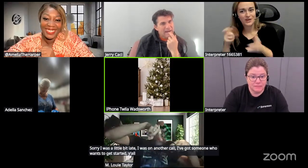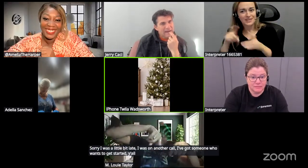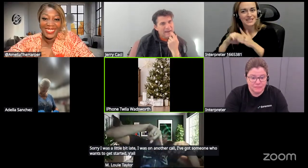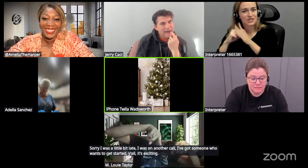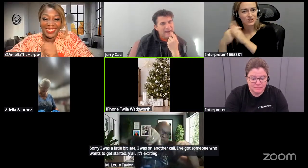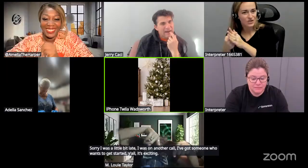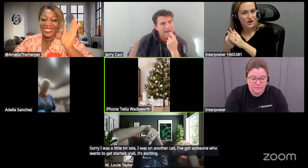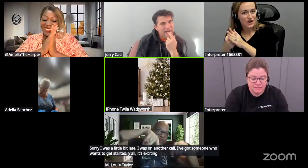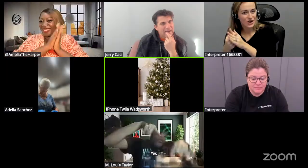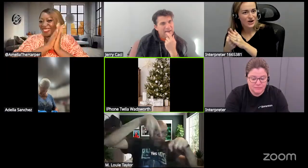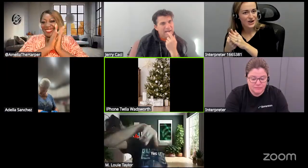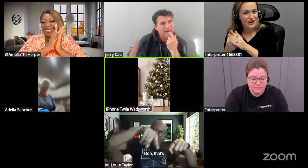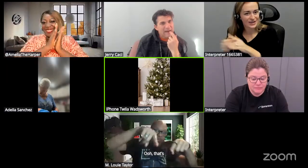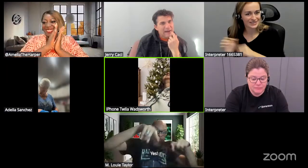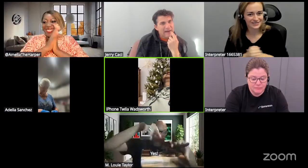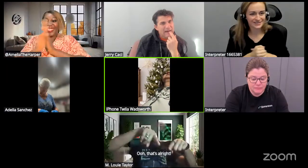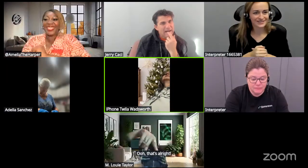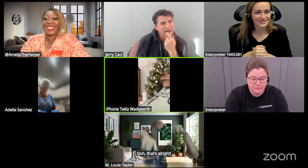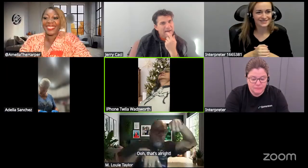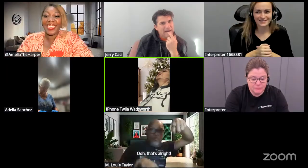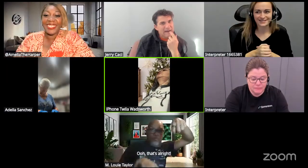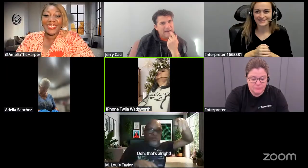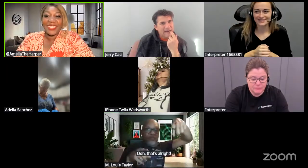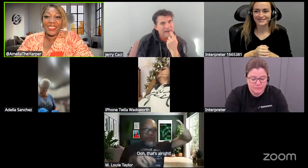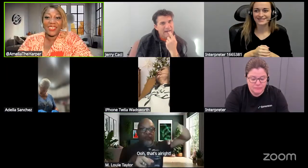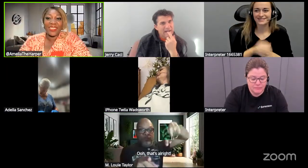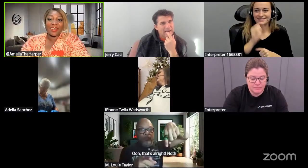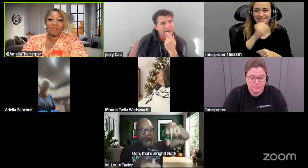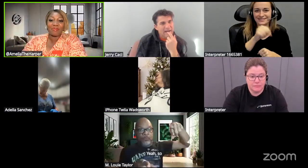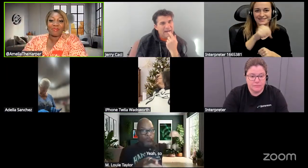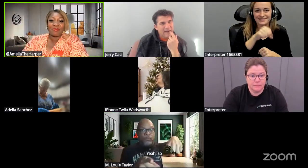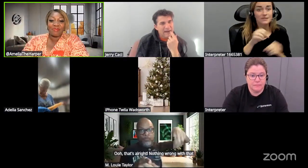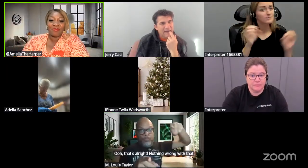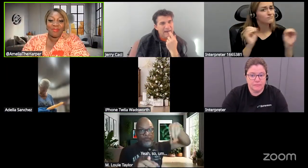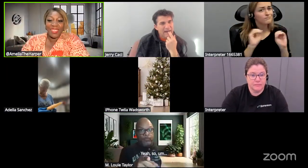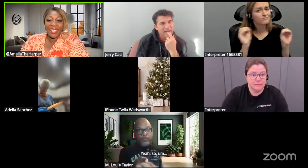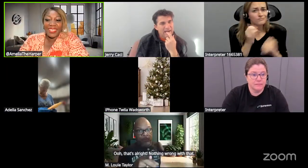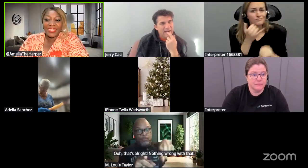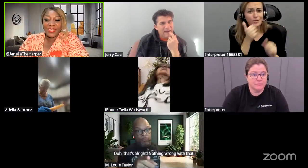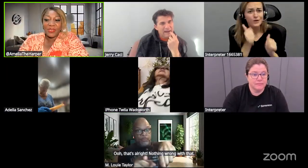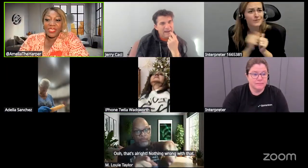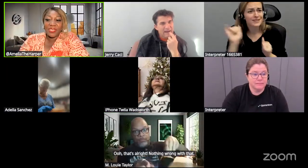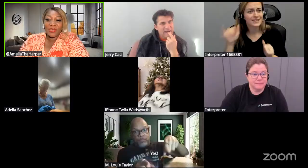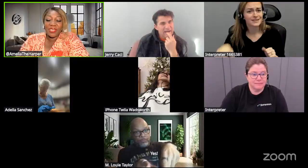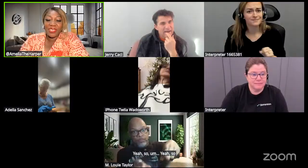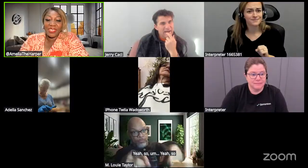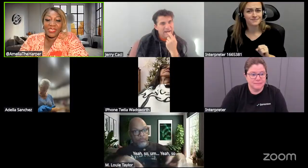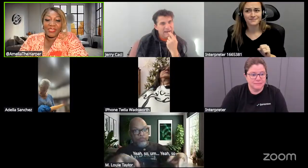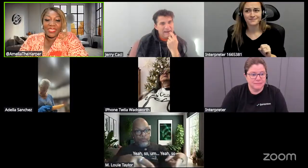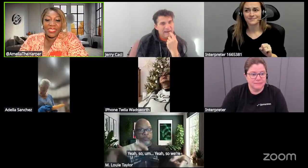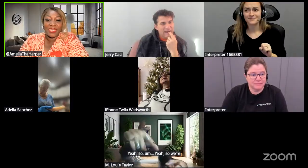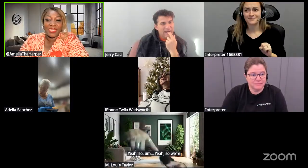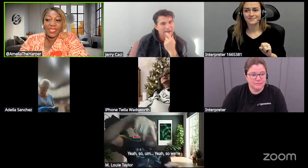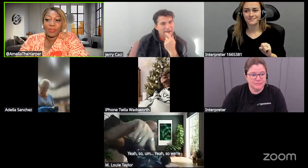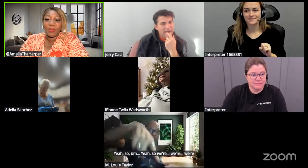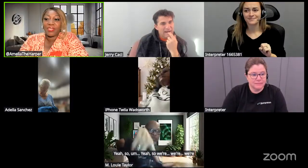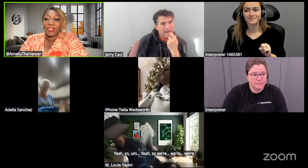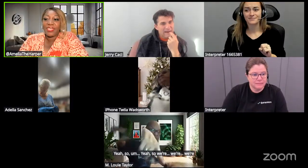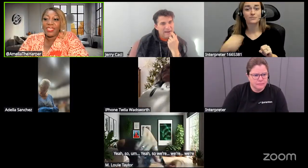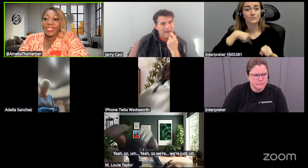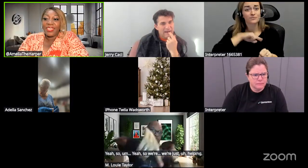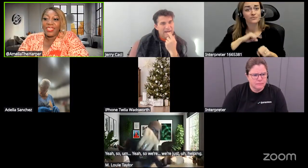Woo-hoo. Yes. That's all right. Yeah, Nothing wrong so with that. yeah, so we're just